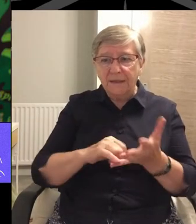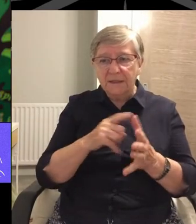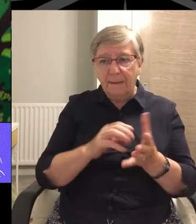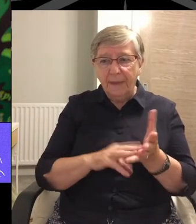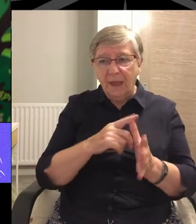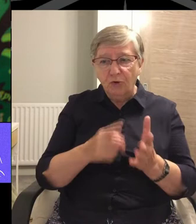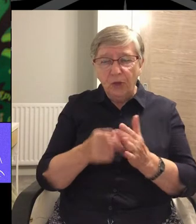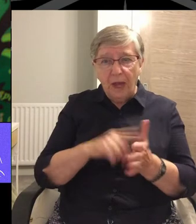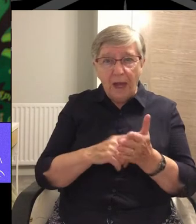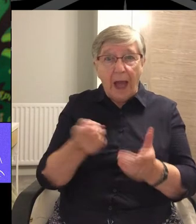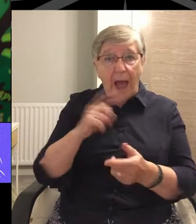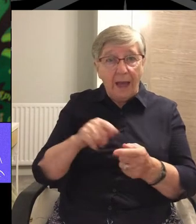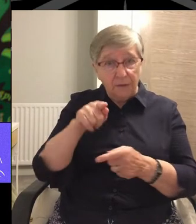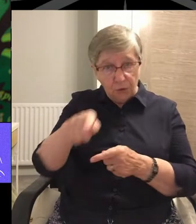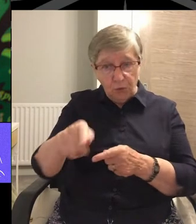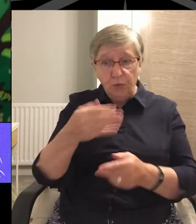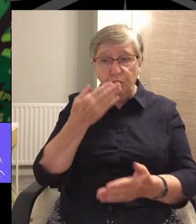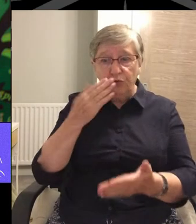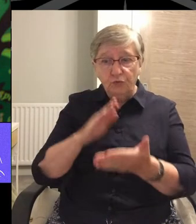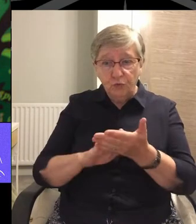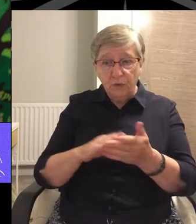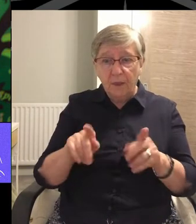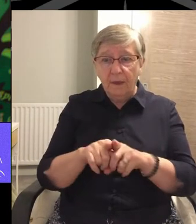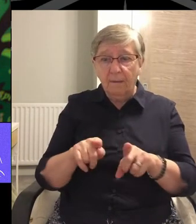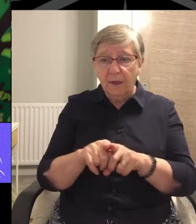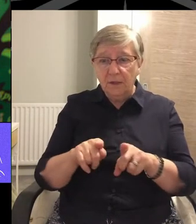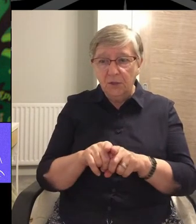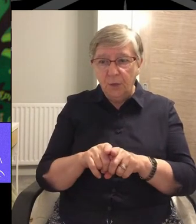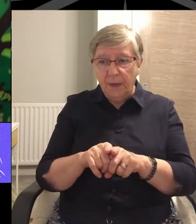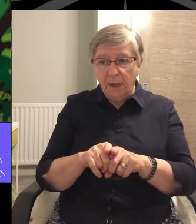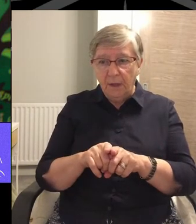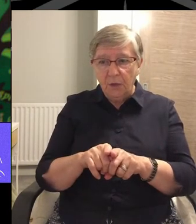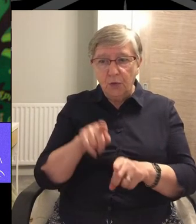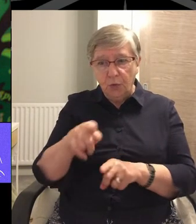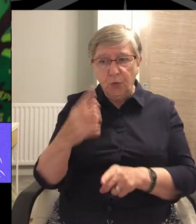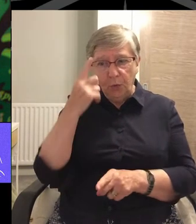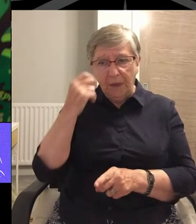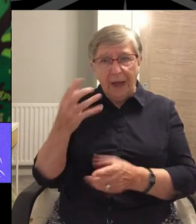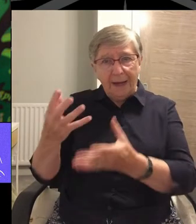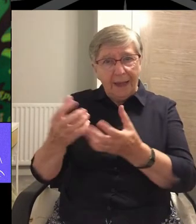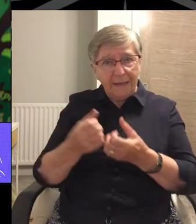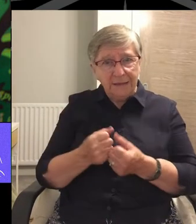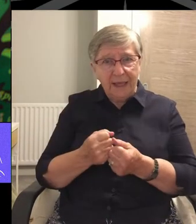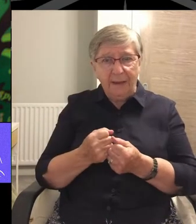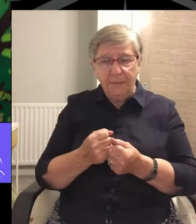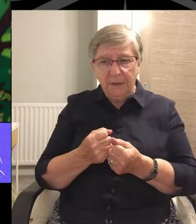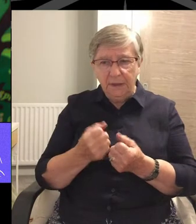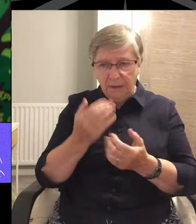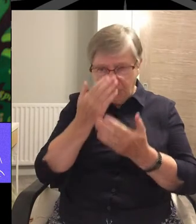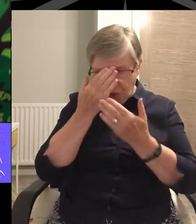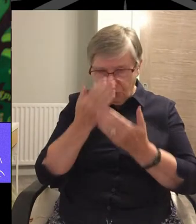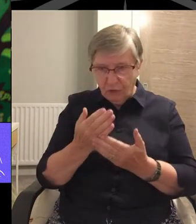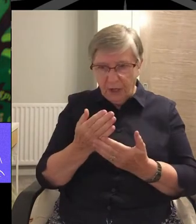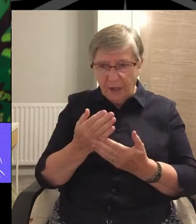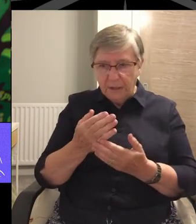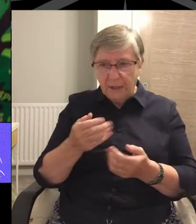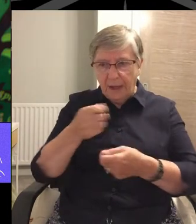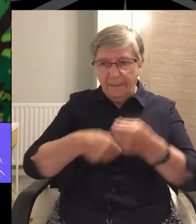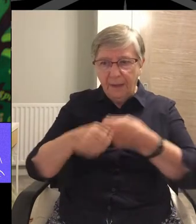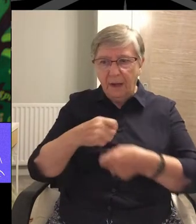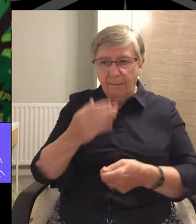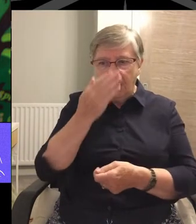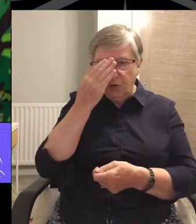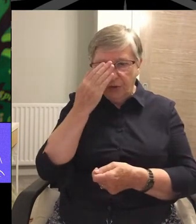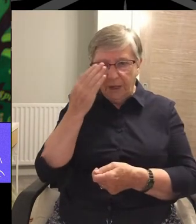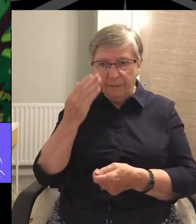them, so that you may bear your disgrace and be ashamed of all you've done in giving them comfort. And your